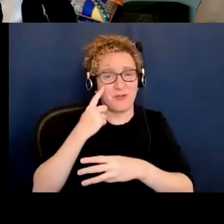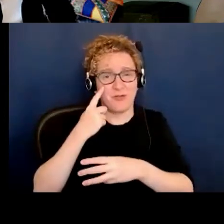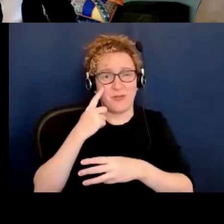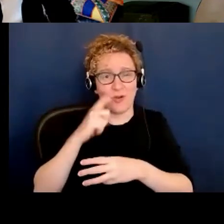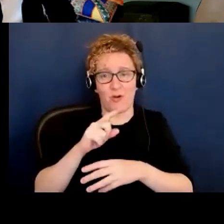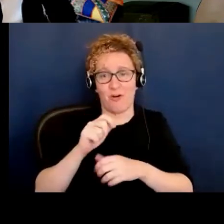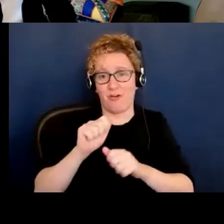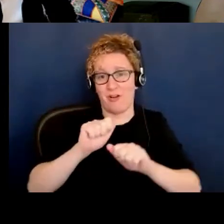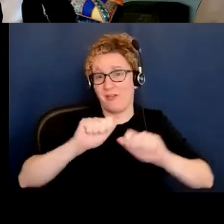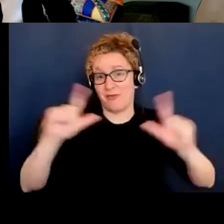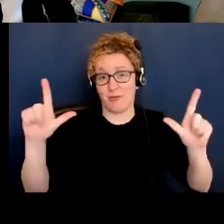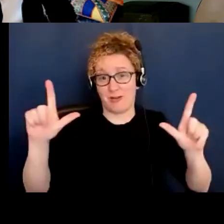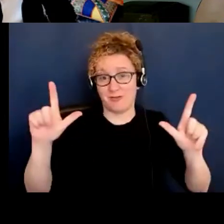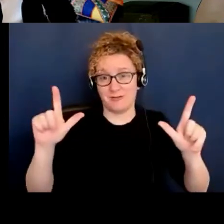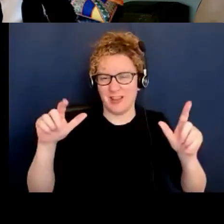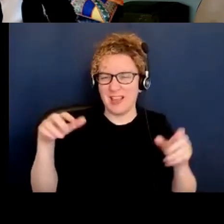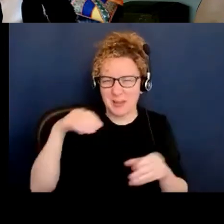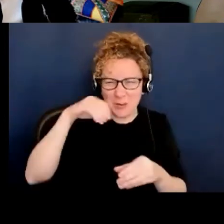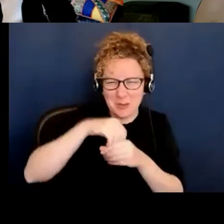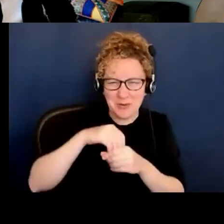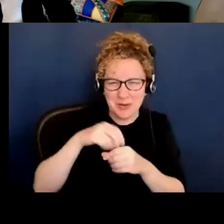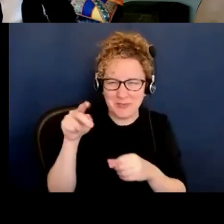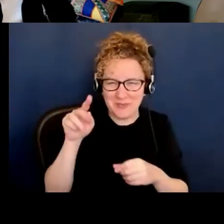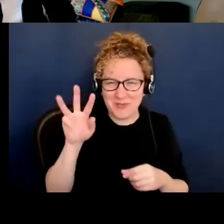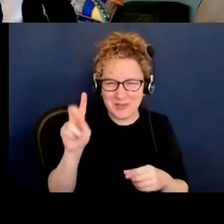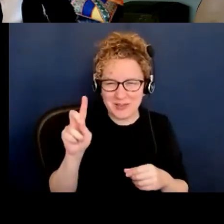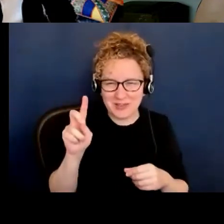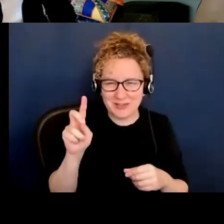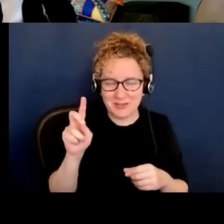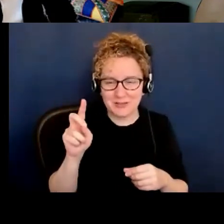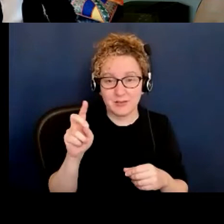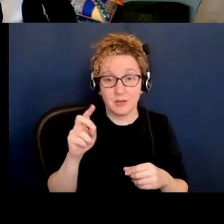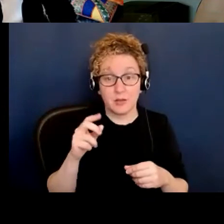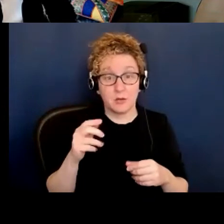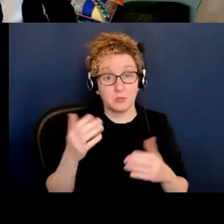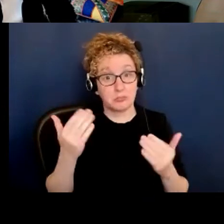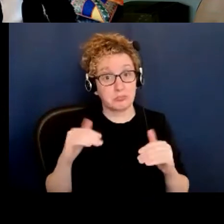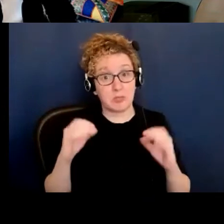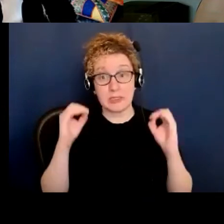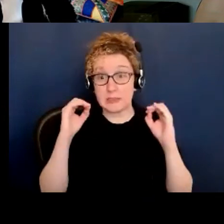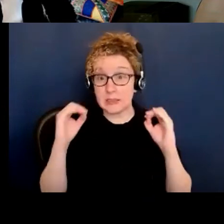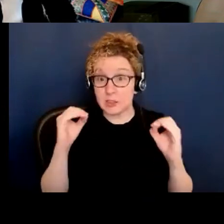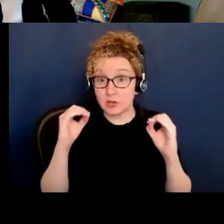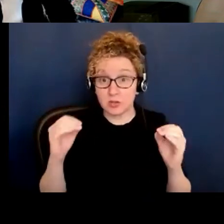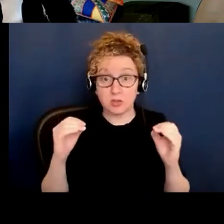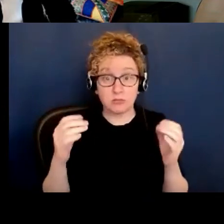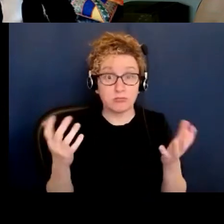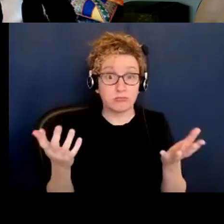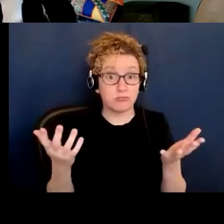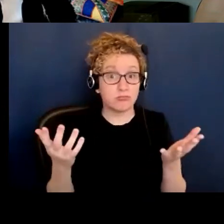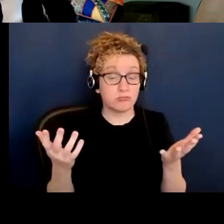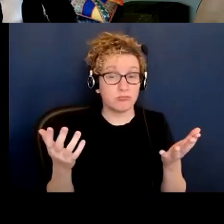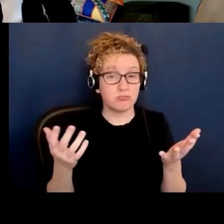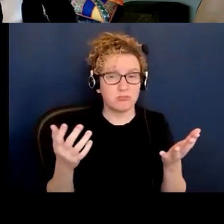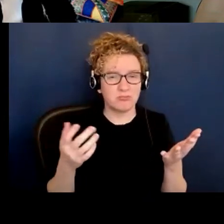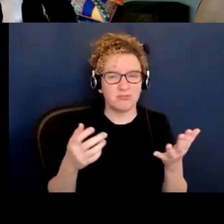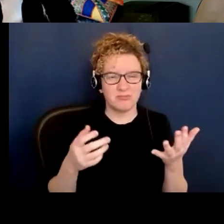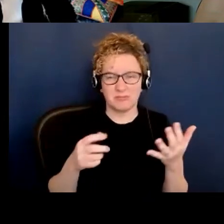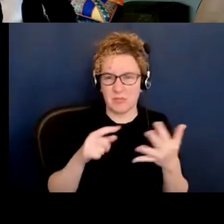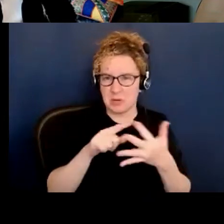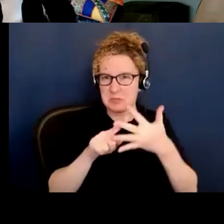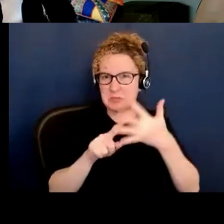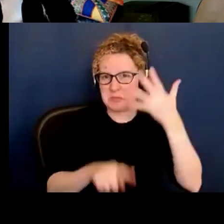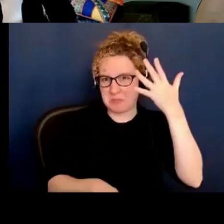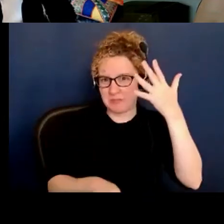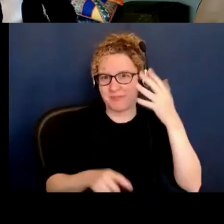everybody, including people with disabilities. I also would say there's teaching in addition to those other things that I've mentioned.